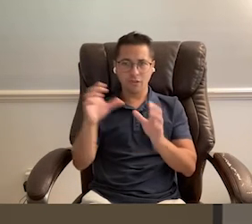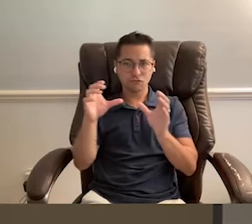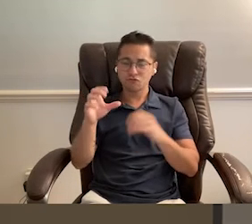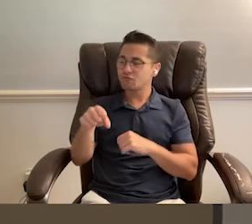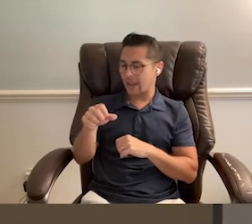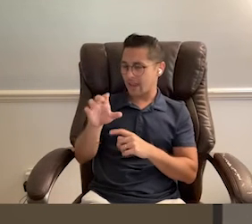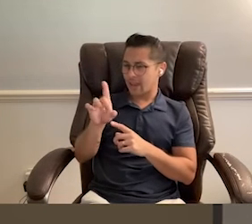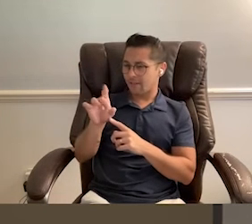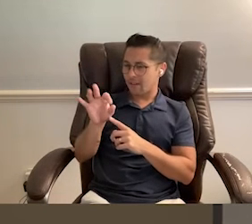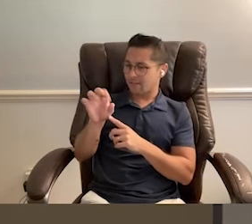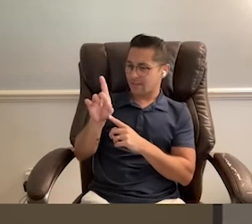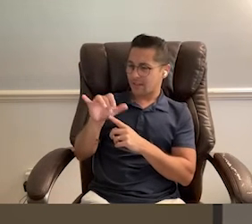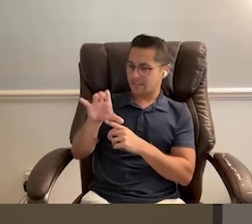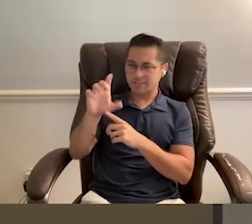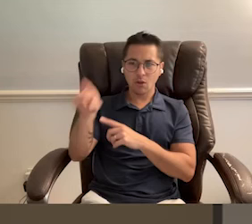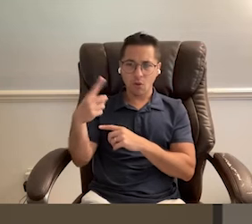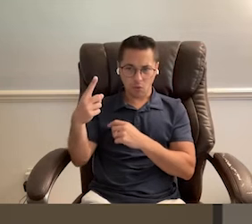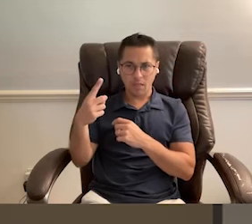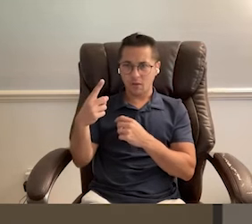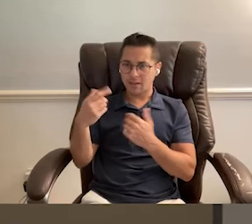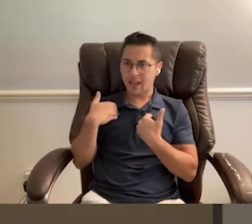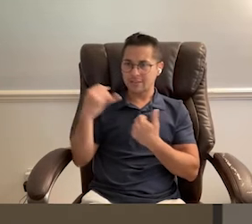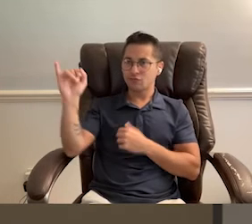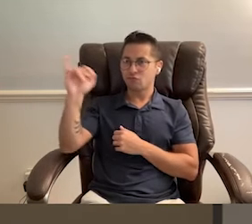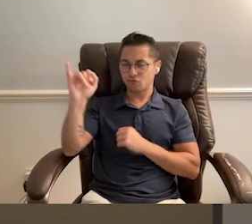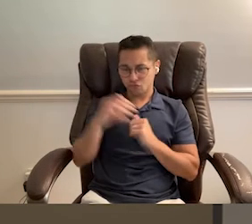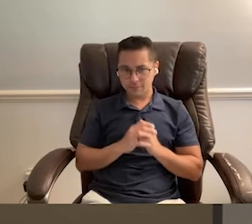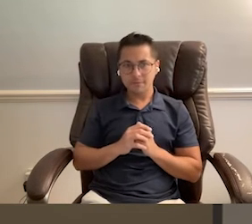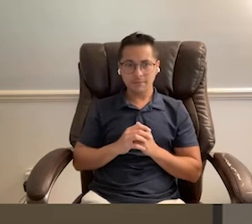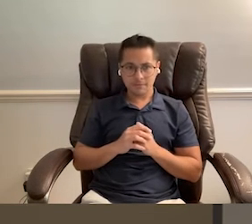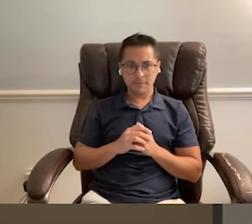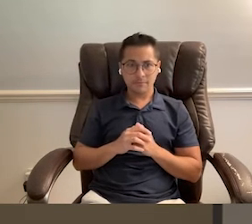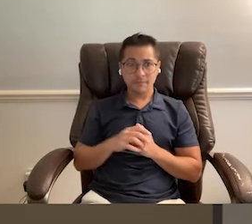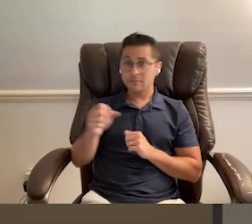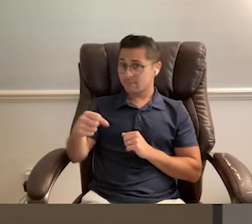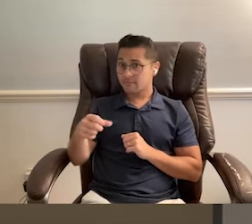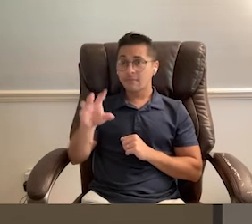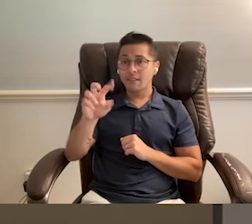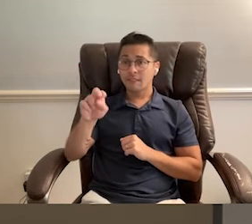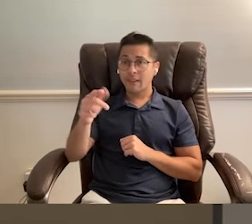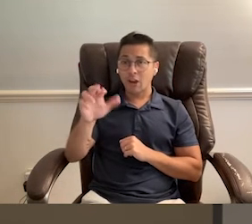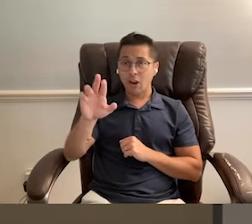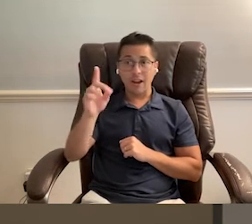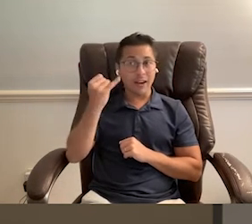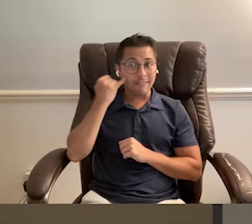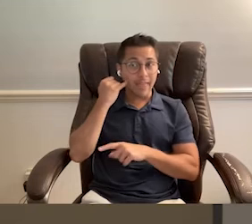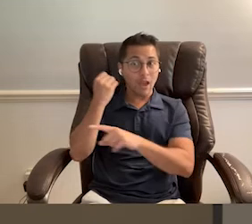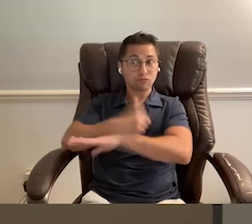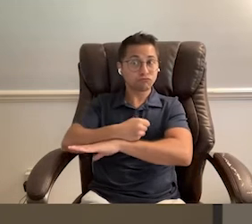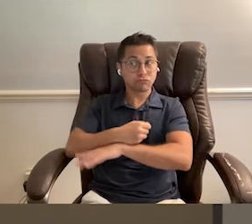one that has the FDIC insurance. So, but if Vanguard goes out of business, we're all in